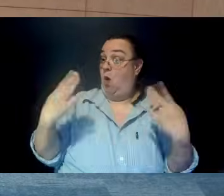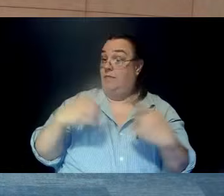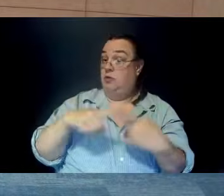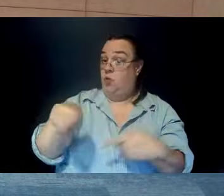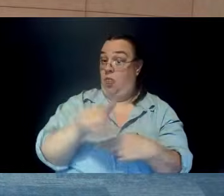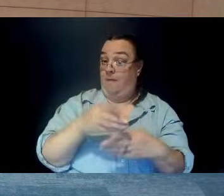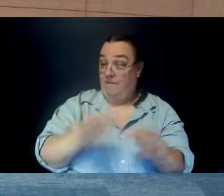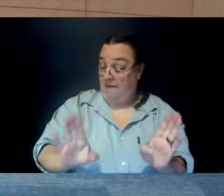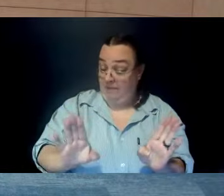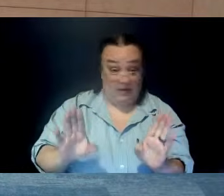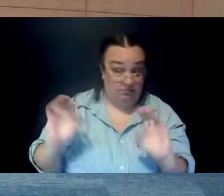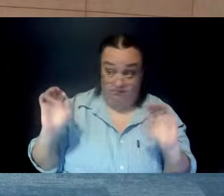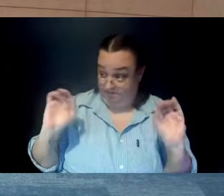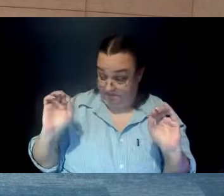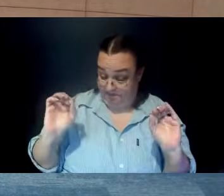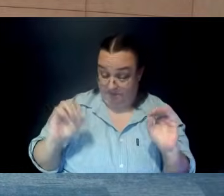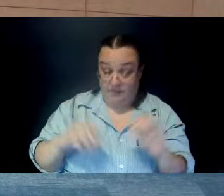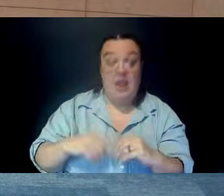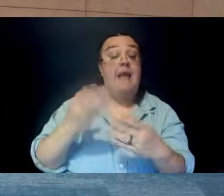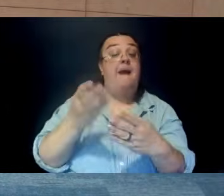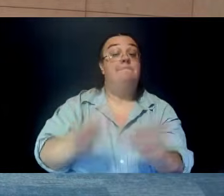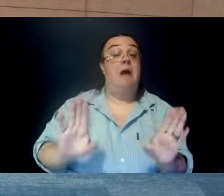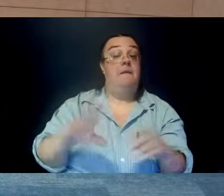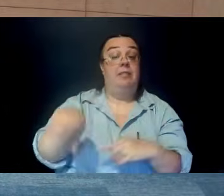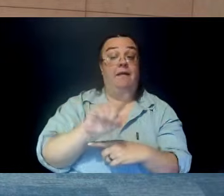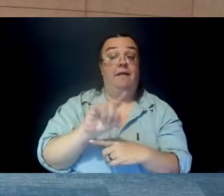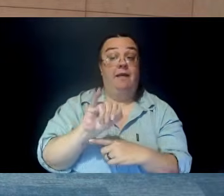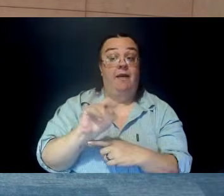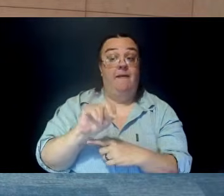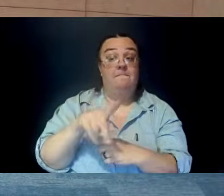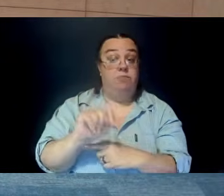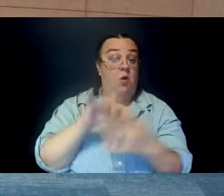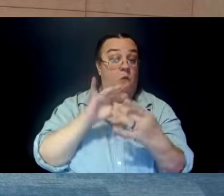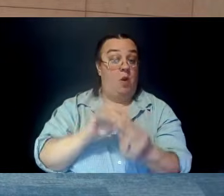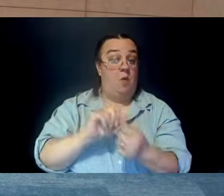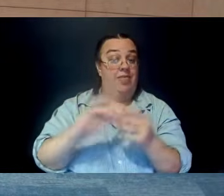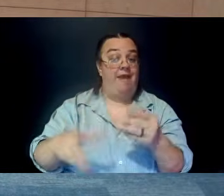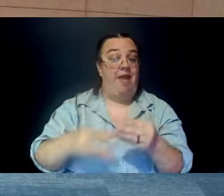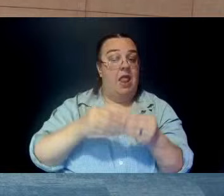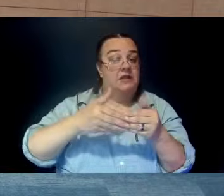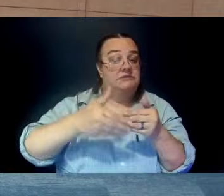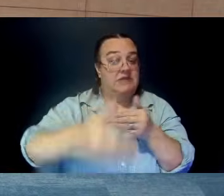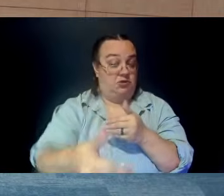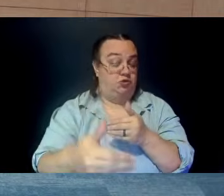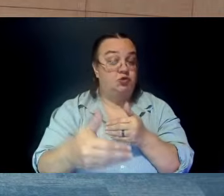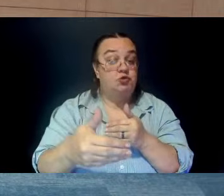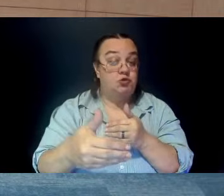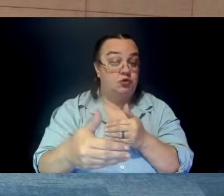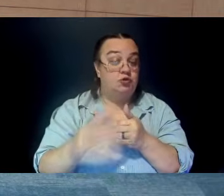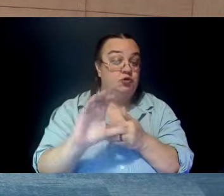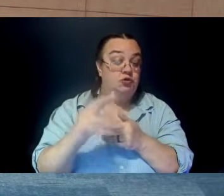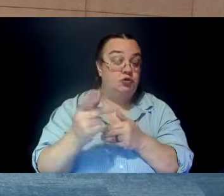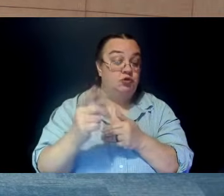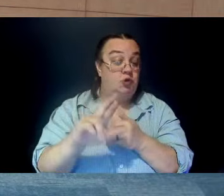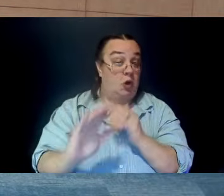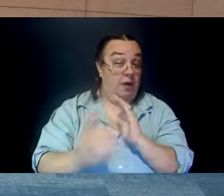Hearing none, is there any public input on the annexation charter